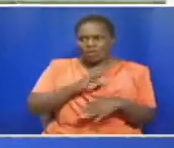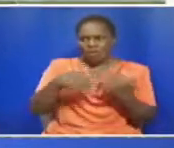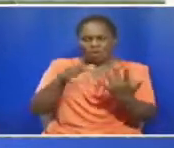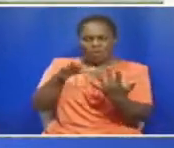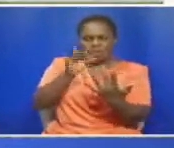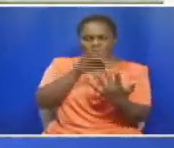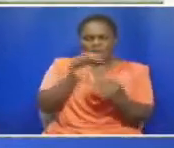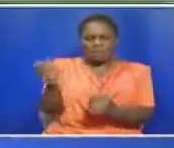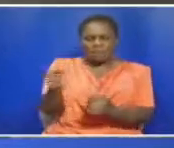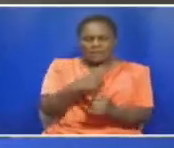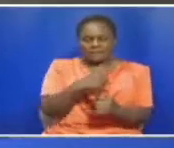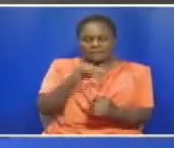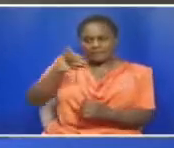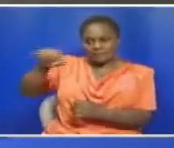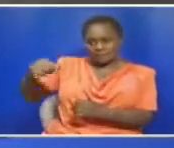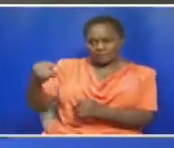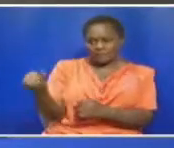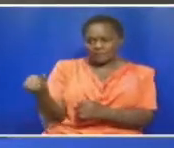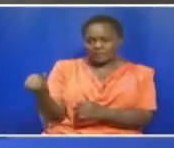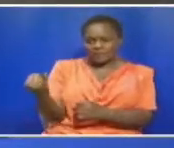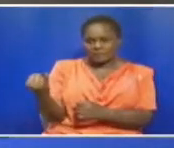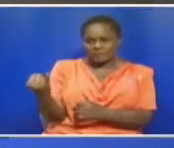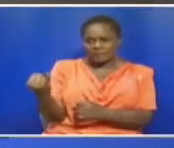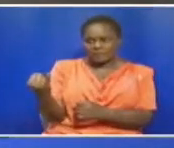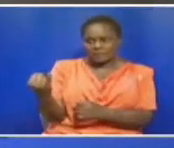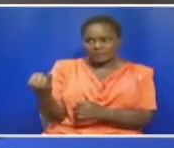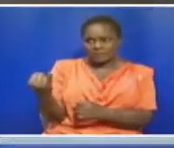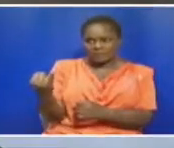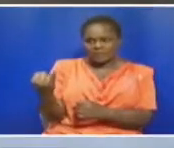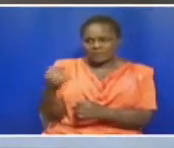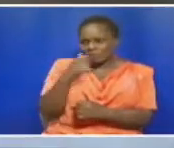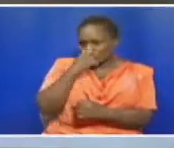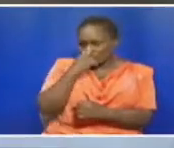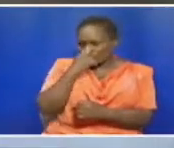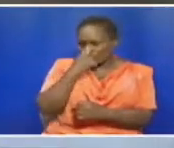from January. Nam, kila laheri kwa Ferdinand Omanyala.